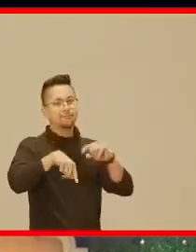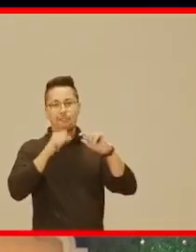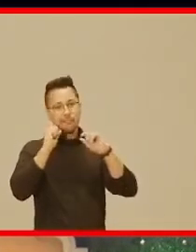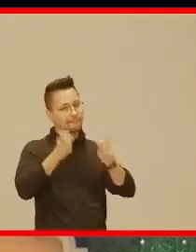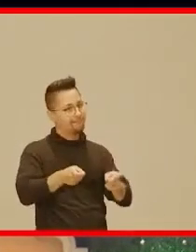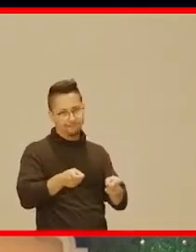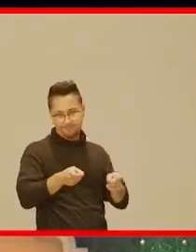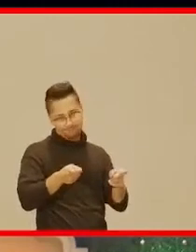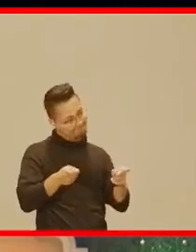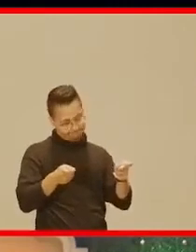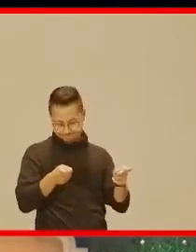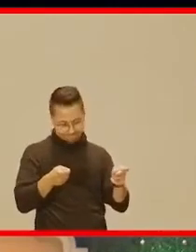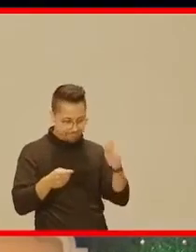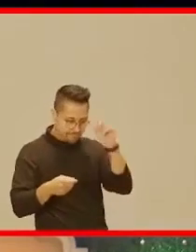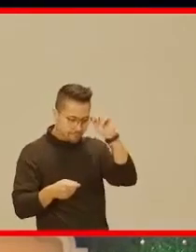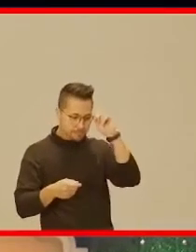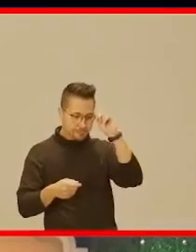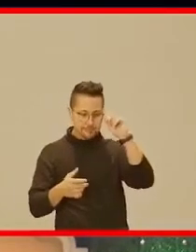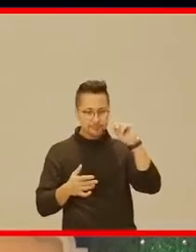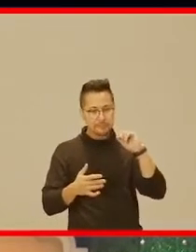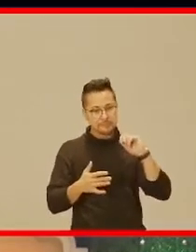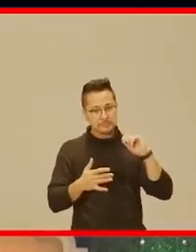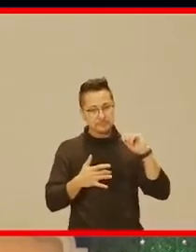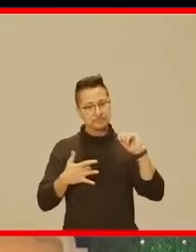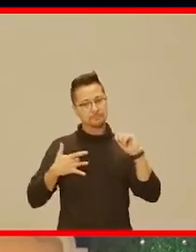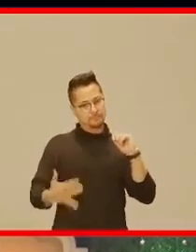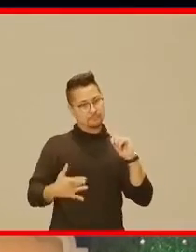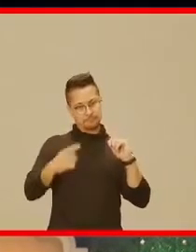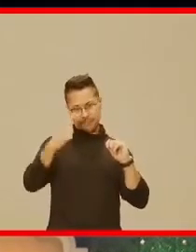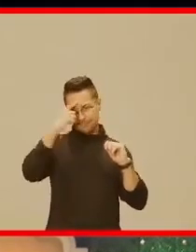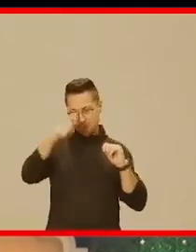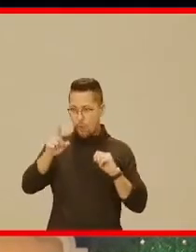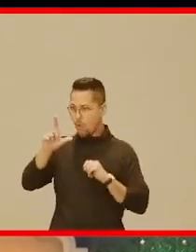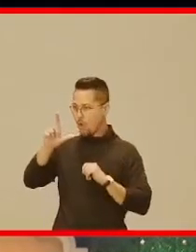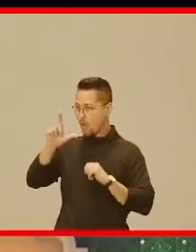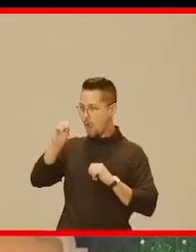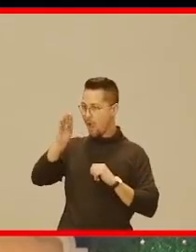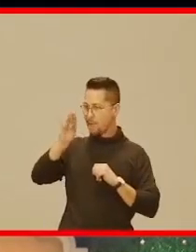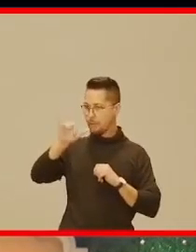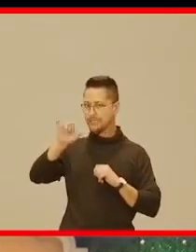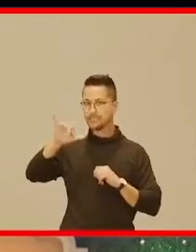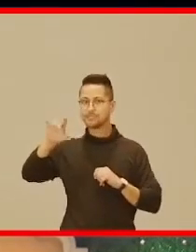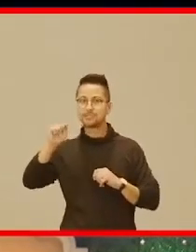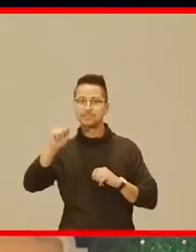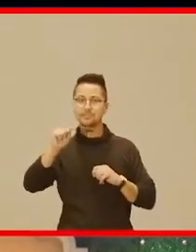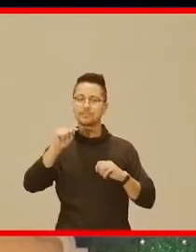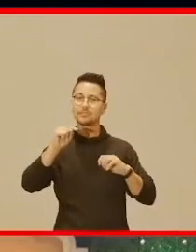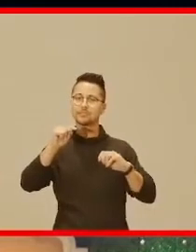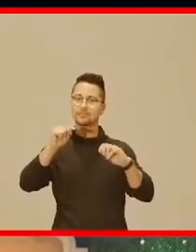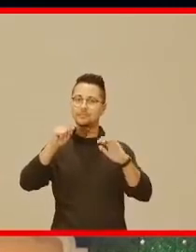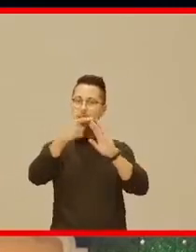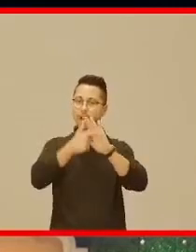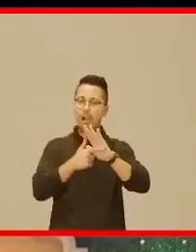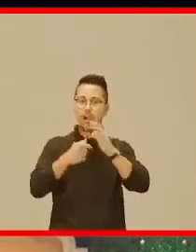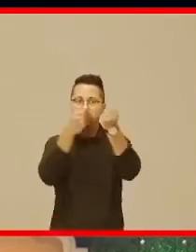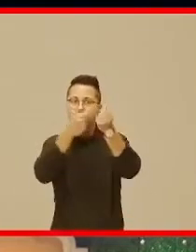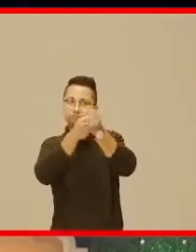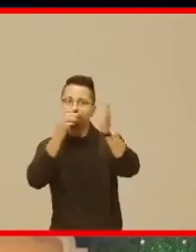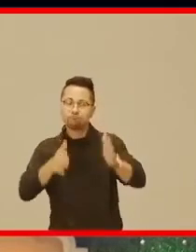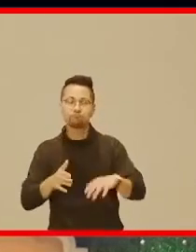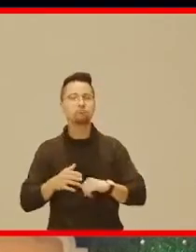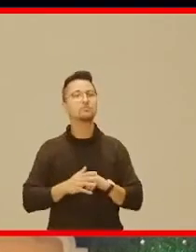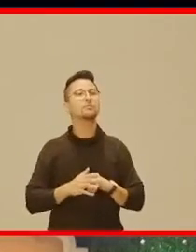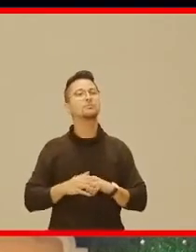technically, $25 or something. it is the lobby, it's for lobbyists, right? Okay, If but you're an you- organization with a lobbyist, or you are yourself a lobbyist, I mean, if